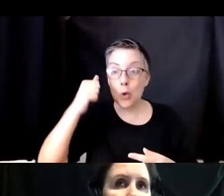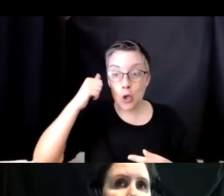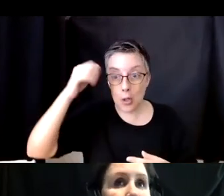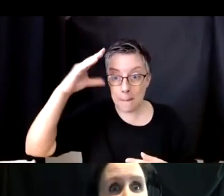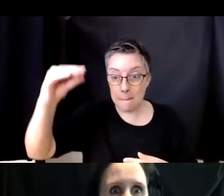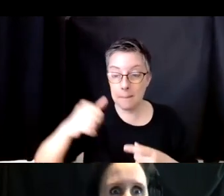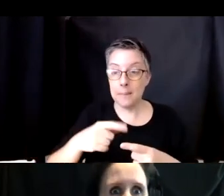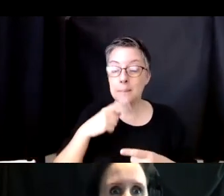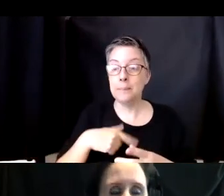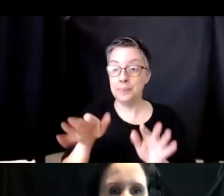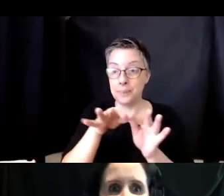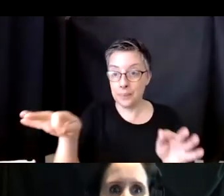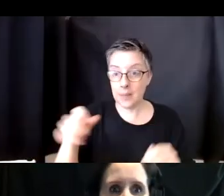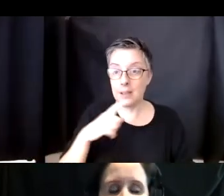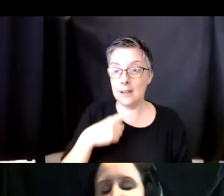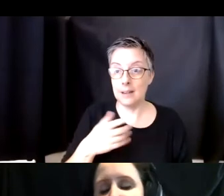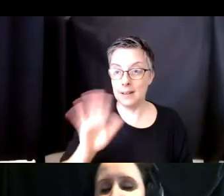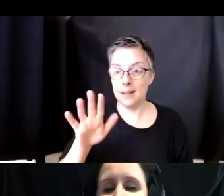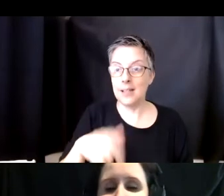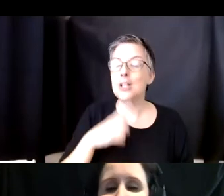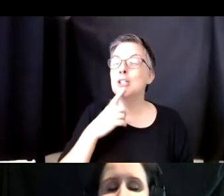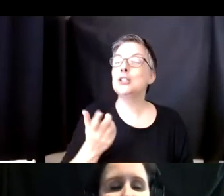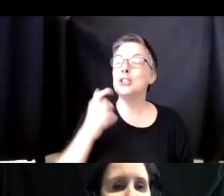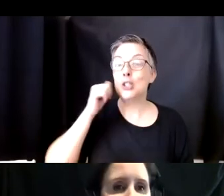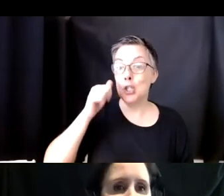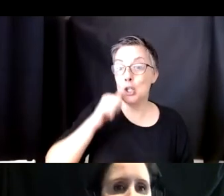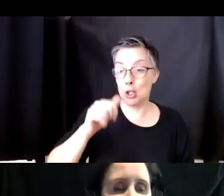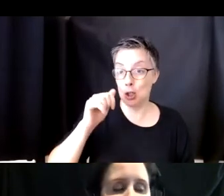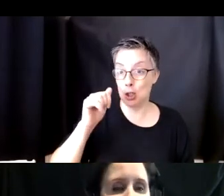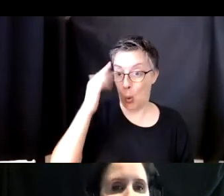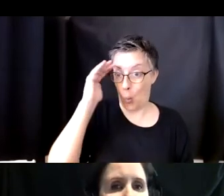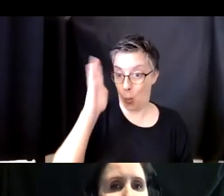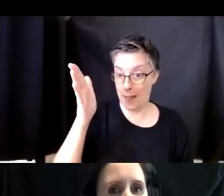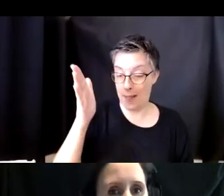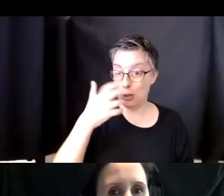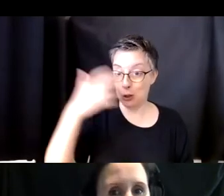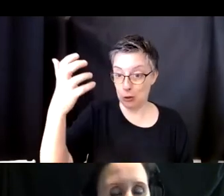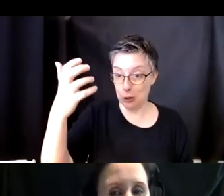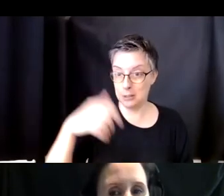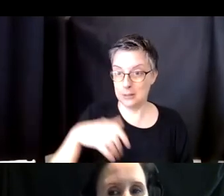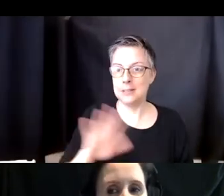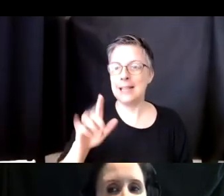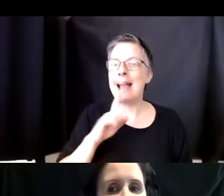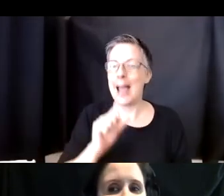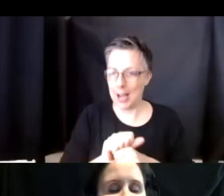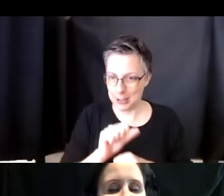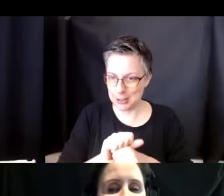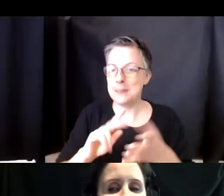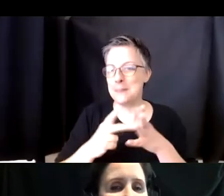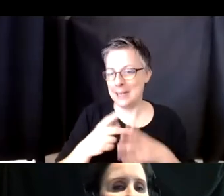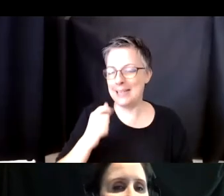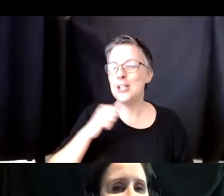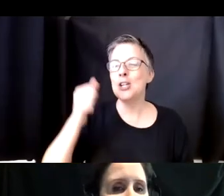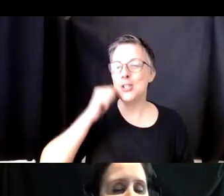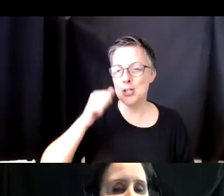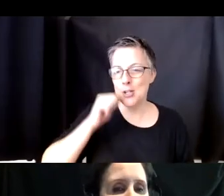chicks will scream," like, "ah," was actually, "the chicks will cream." And she